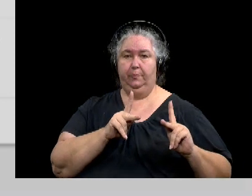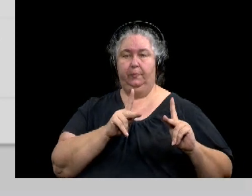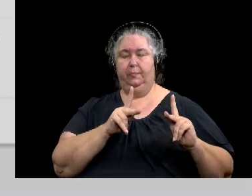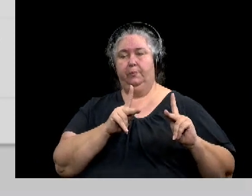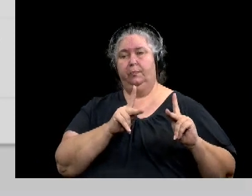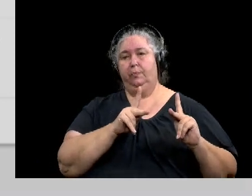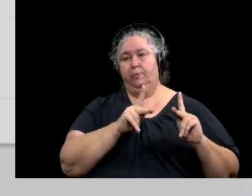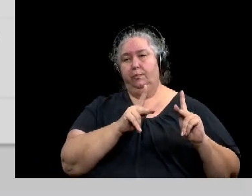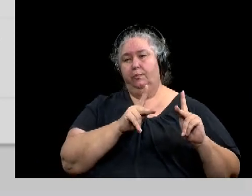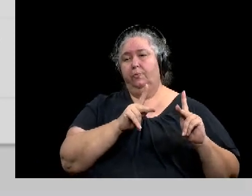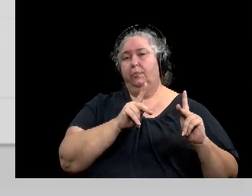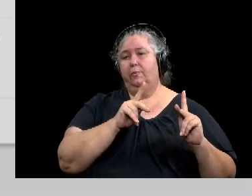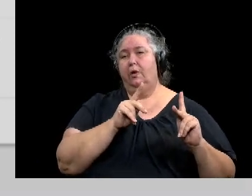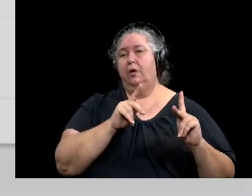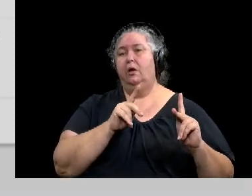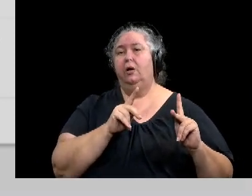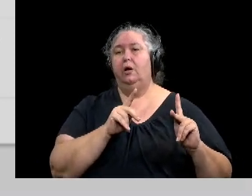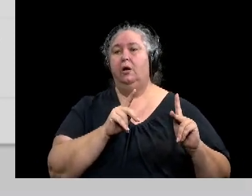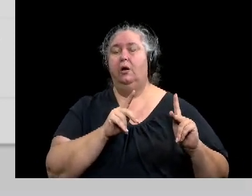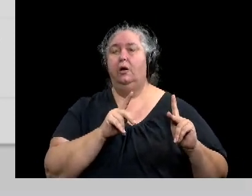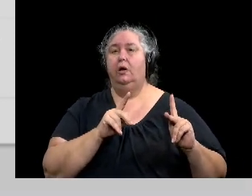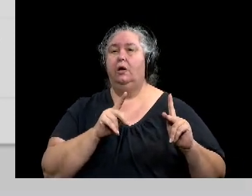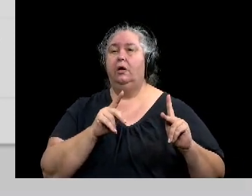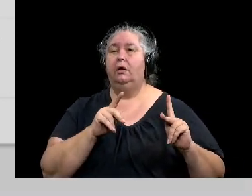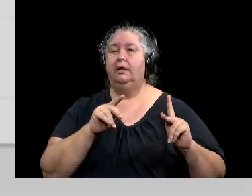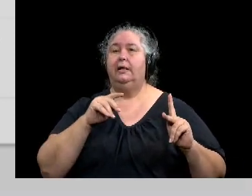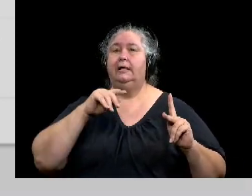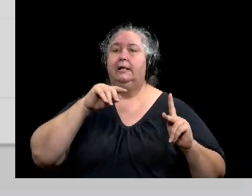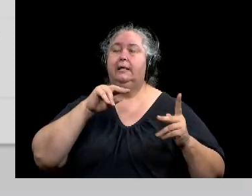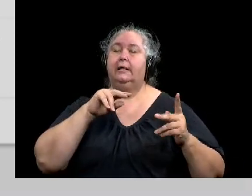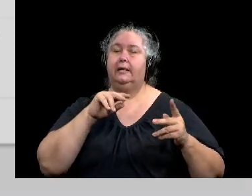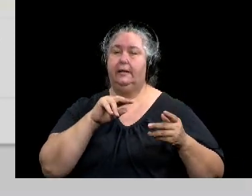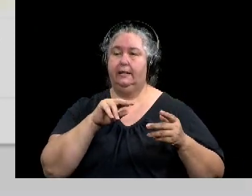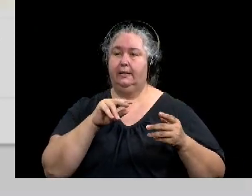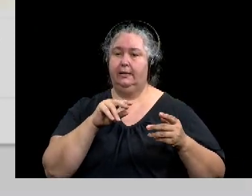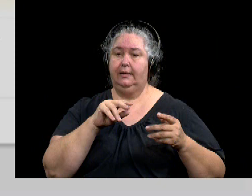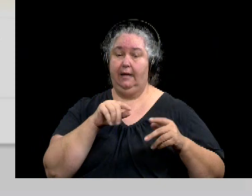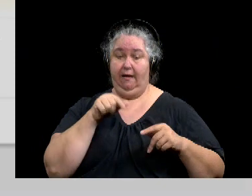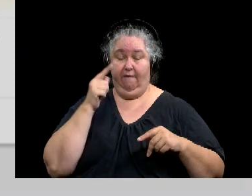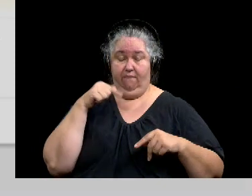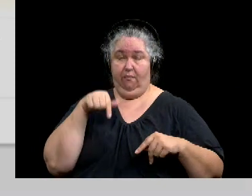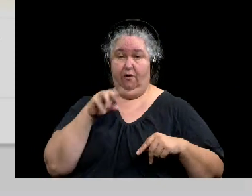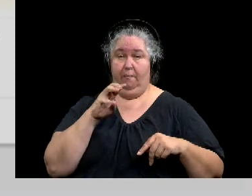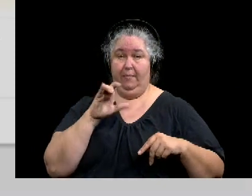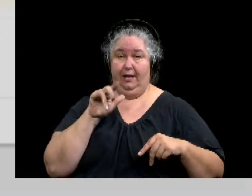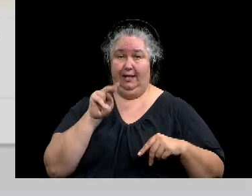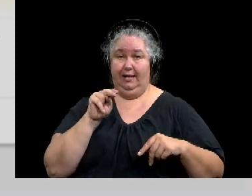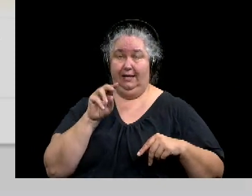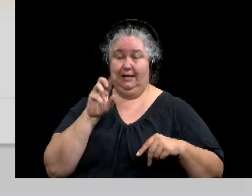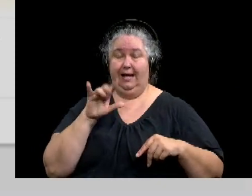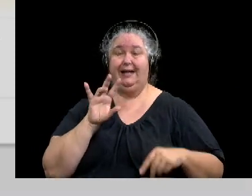And we have 73 new cases for McLennan County.